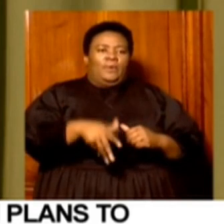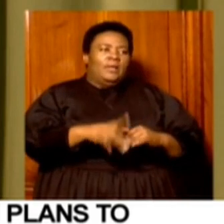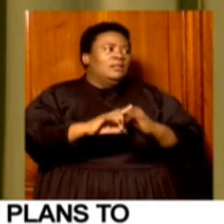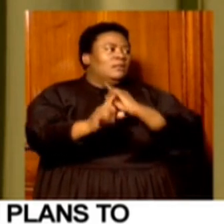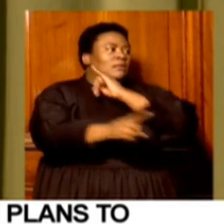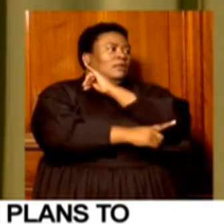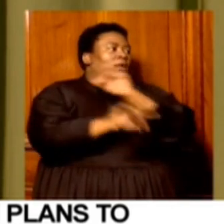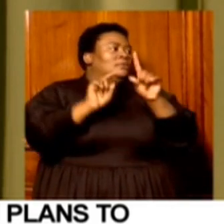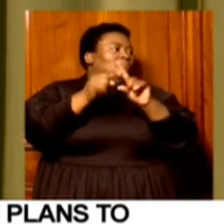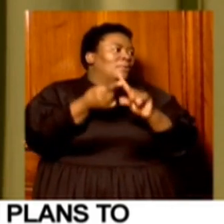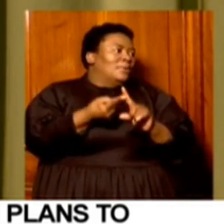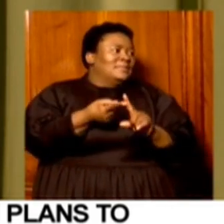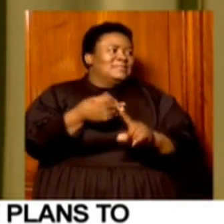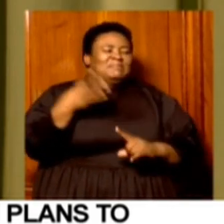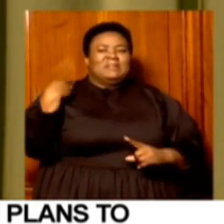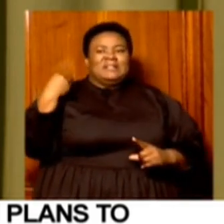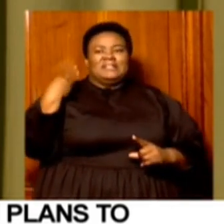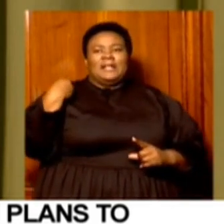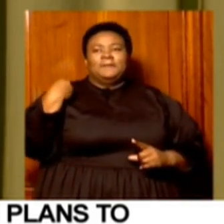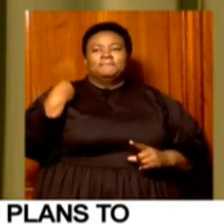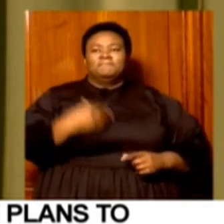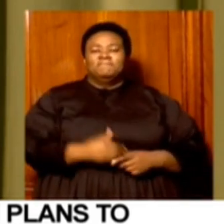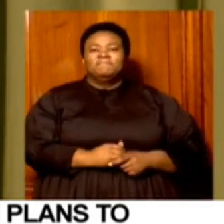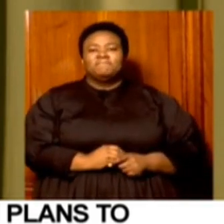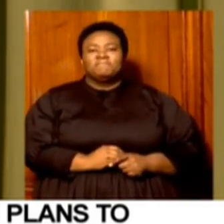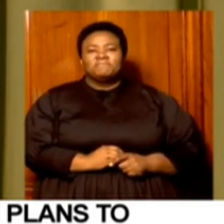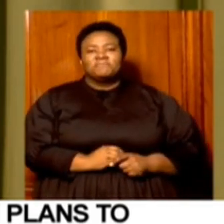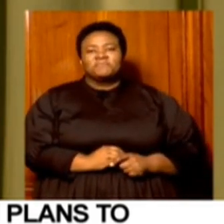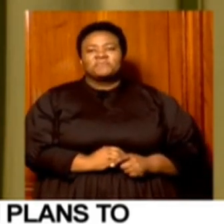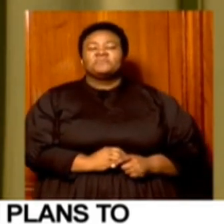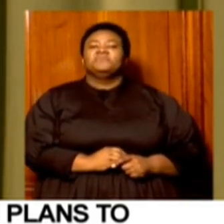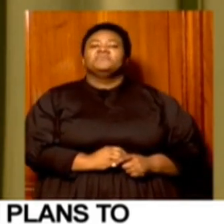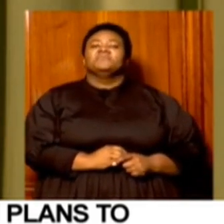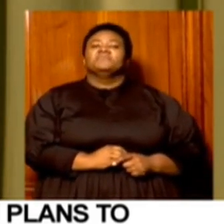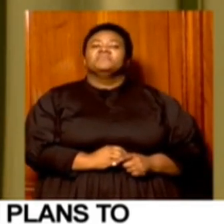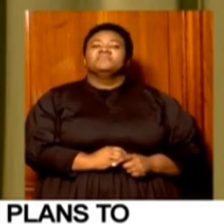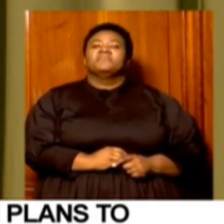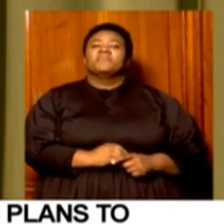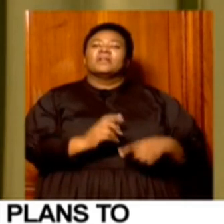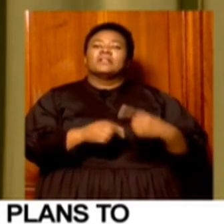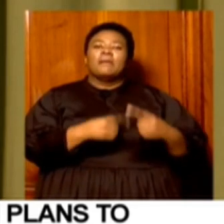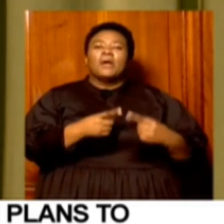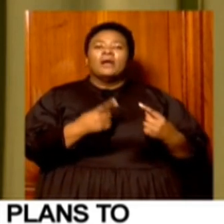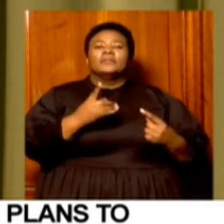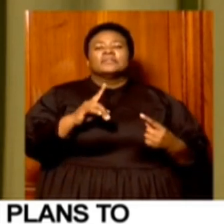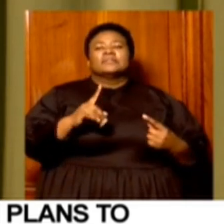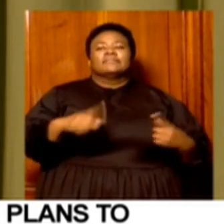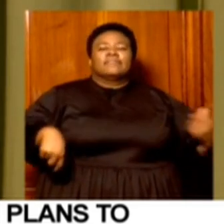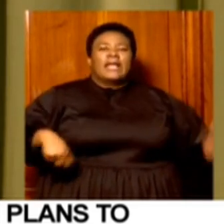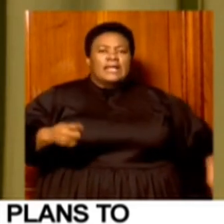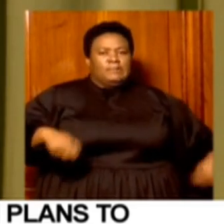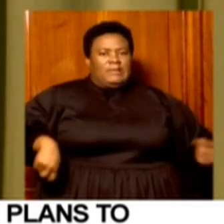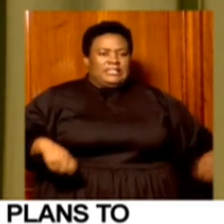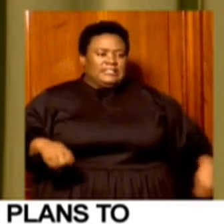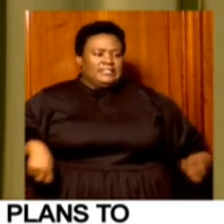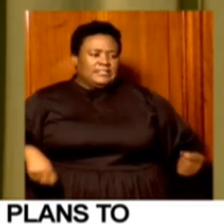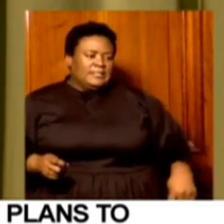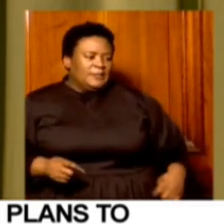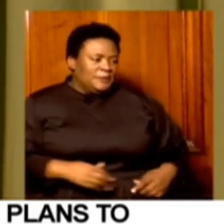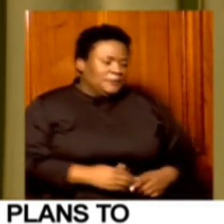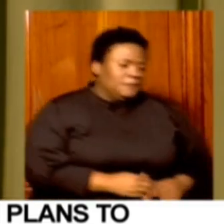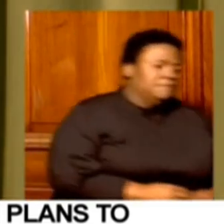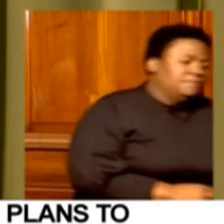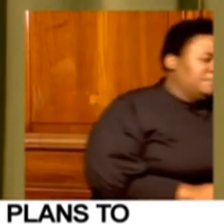point, Minister, is about the expenses in terms of this.